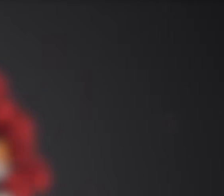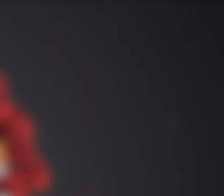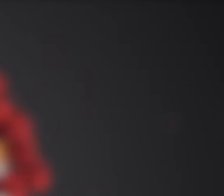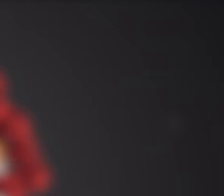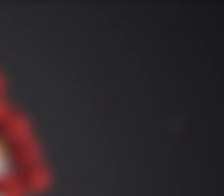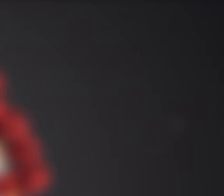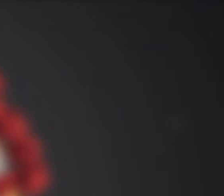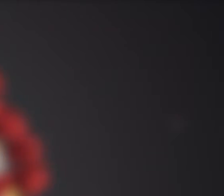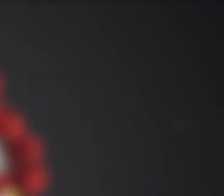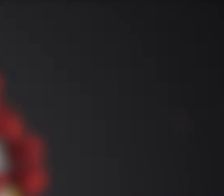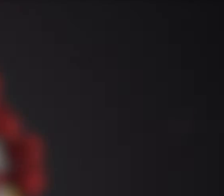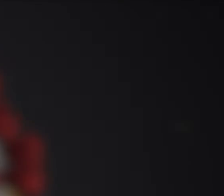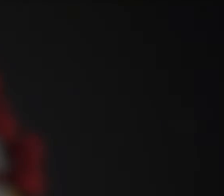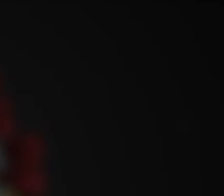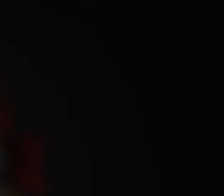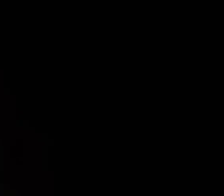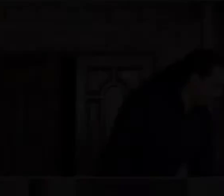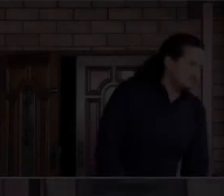cupertino.org/coronavirus.